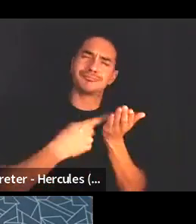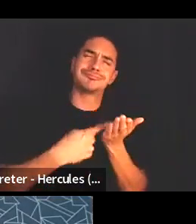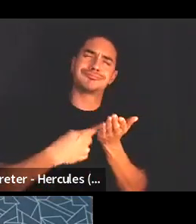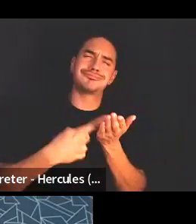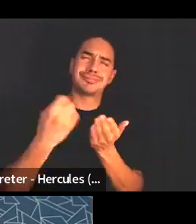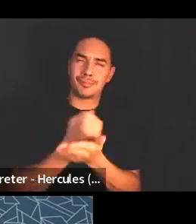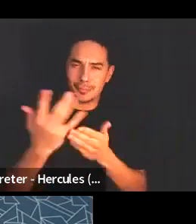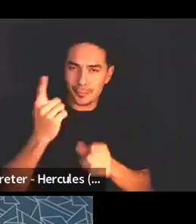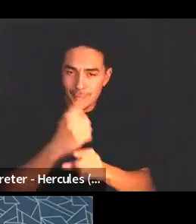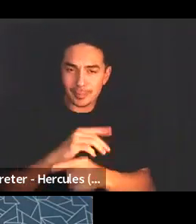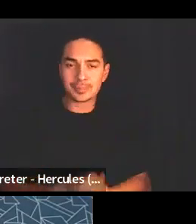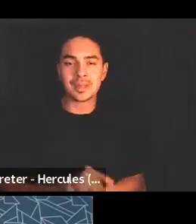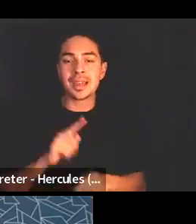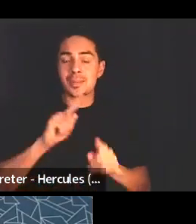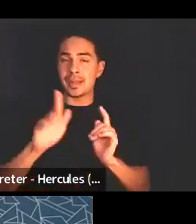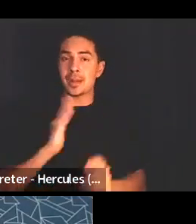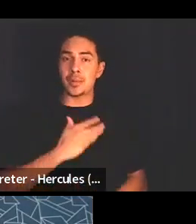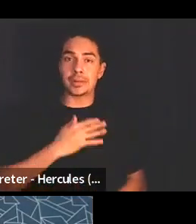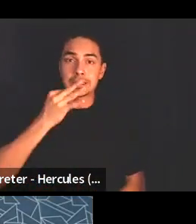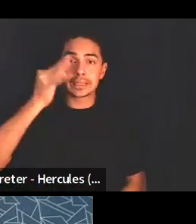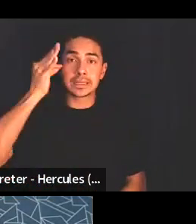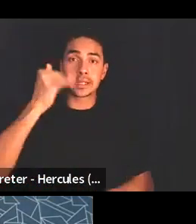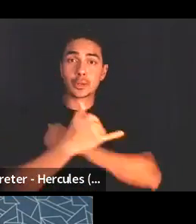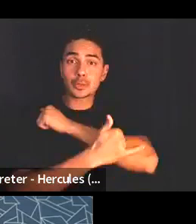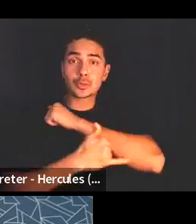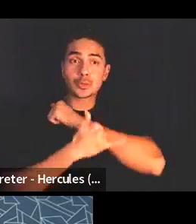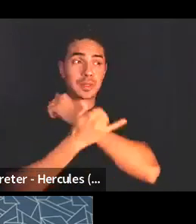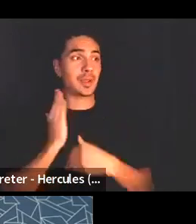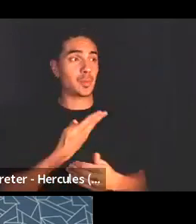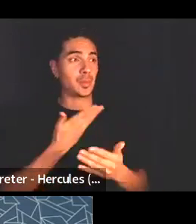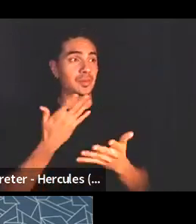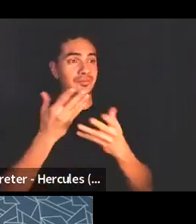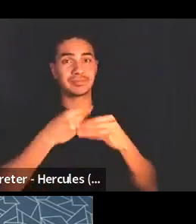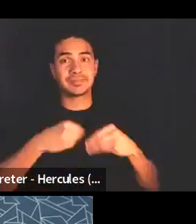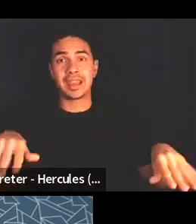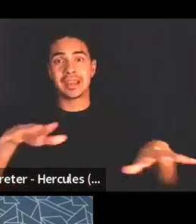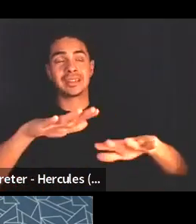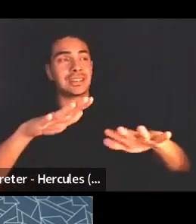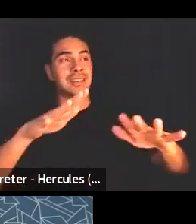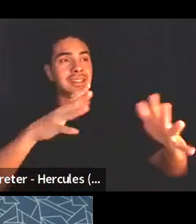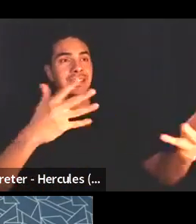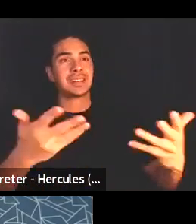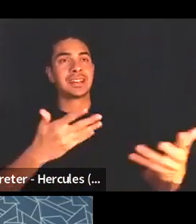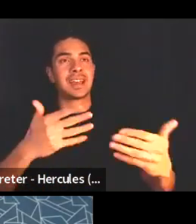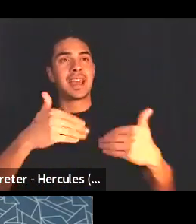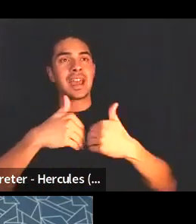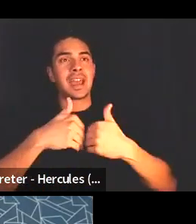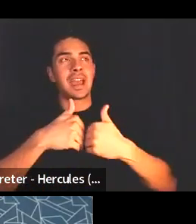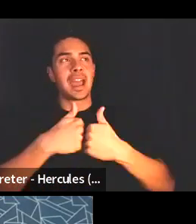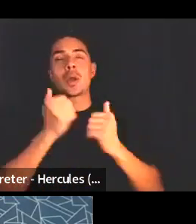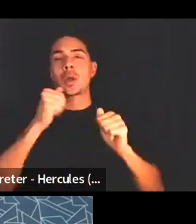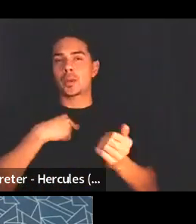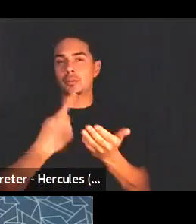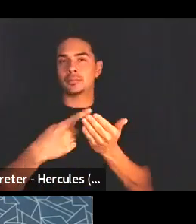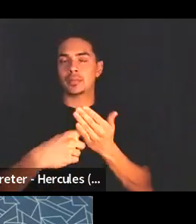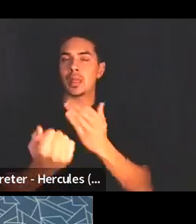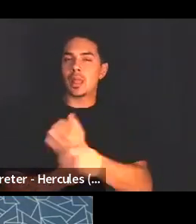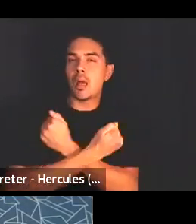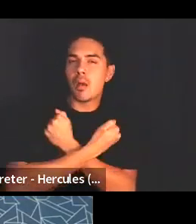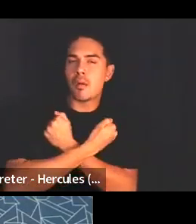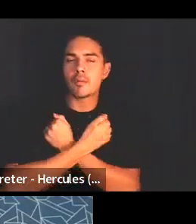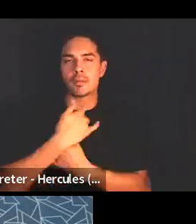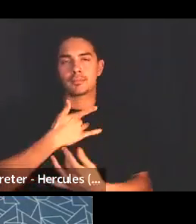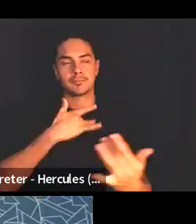country, and we're just still doing this stuff, we're coming together and talking about love and compassion